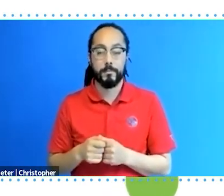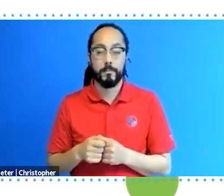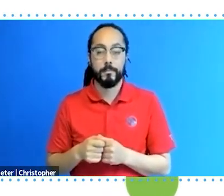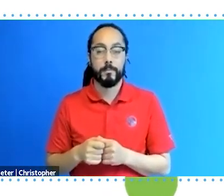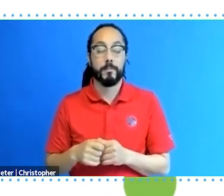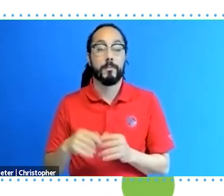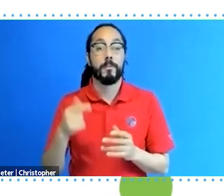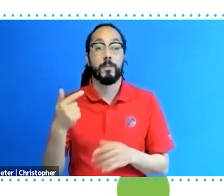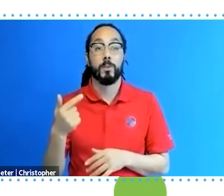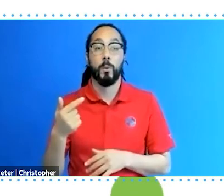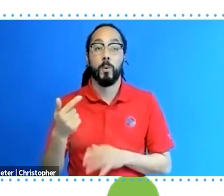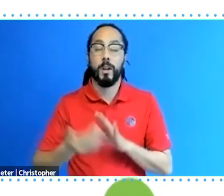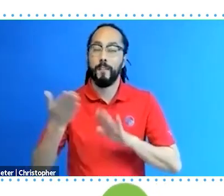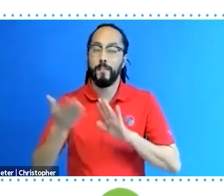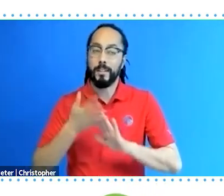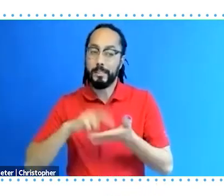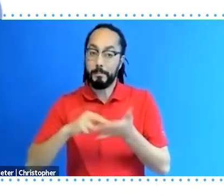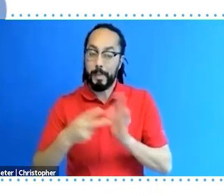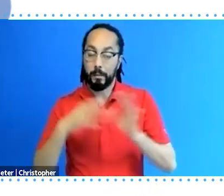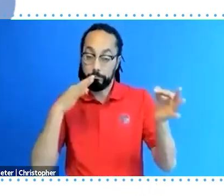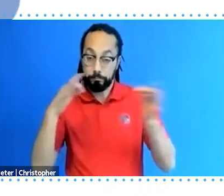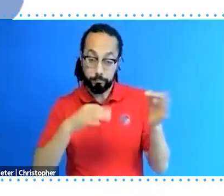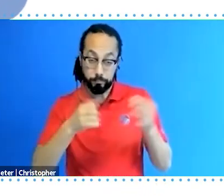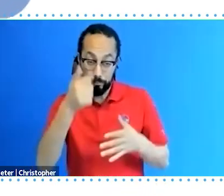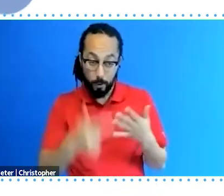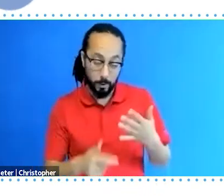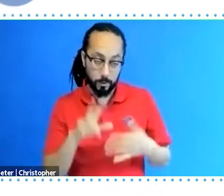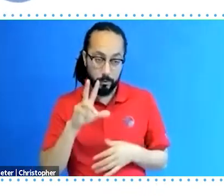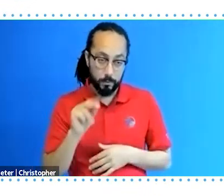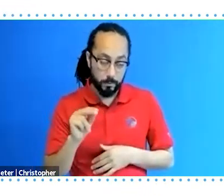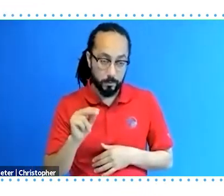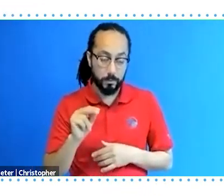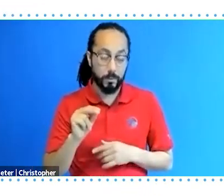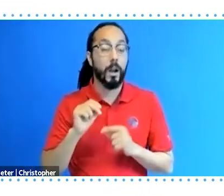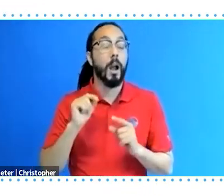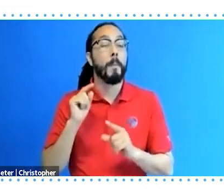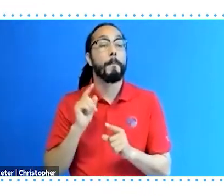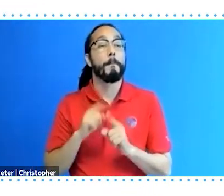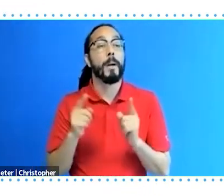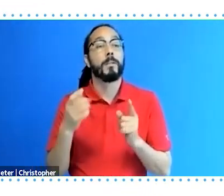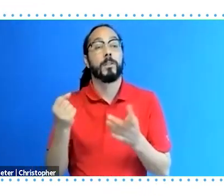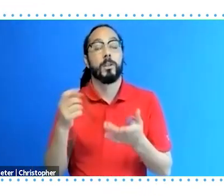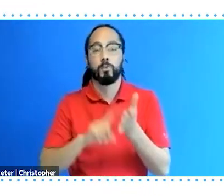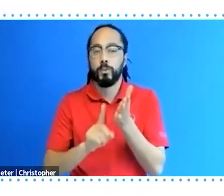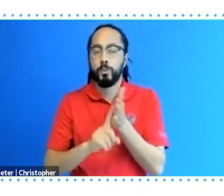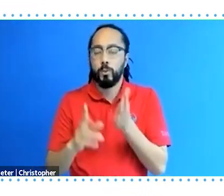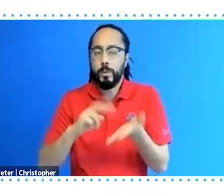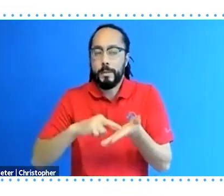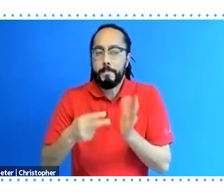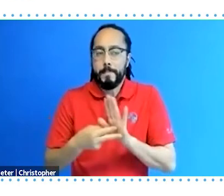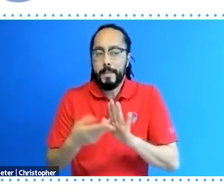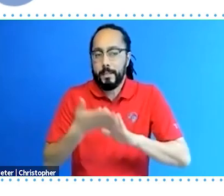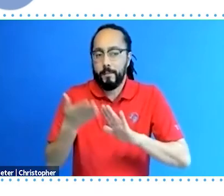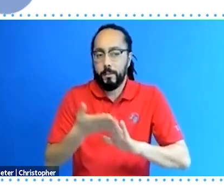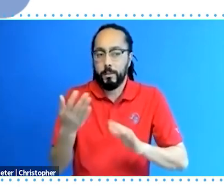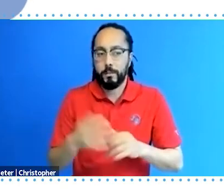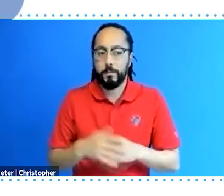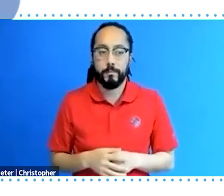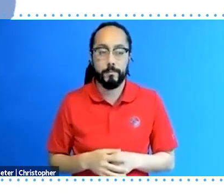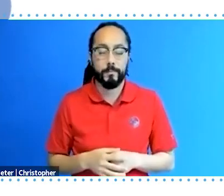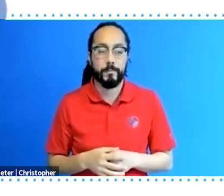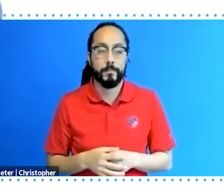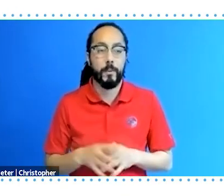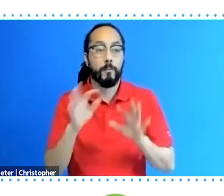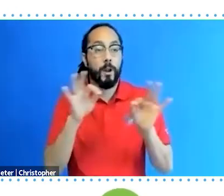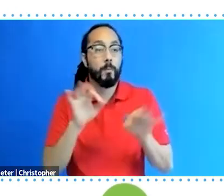walk through all of these, but in the research, there's lots of different frameworks about exactly what governance is. So framework of